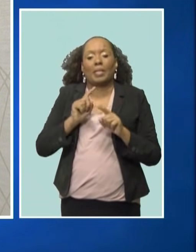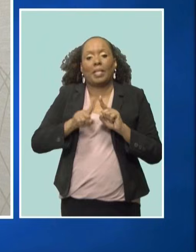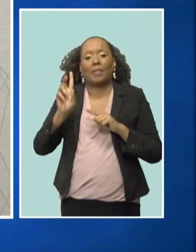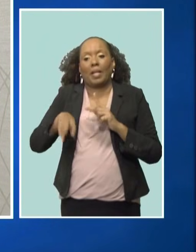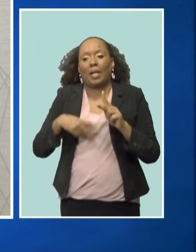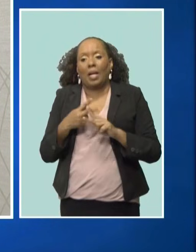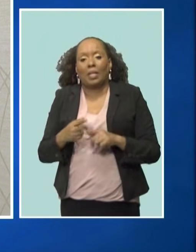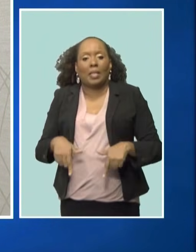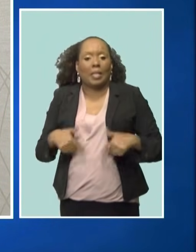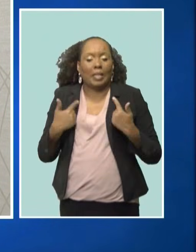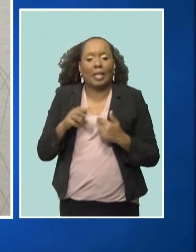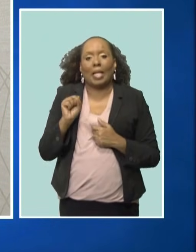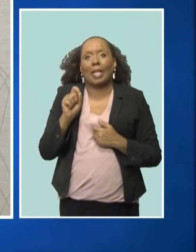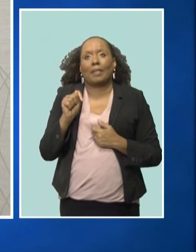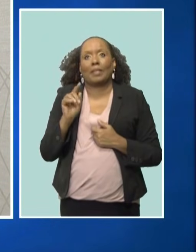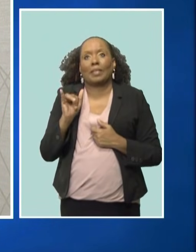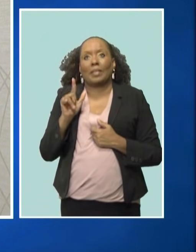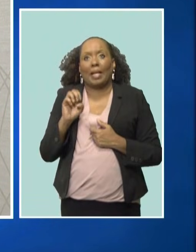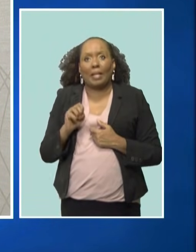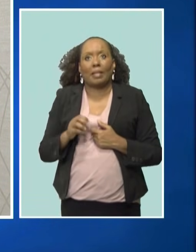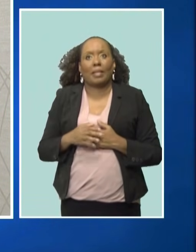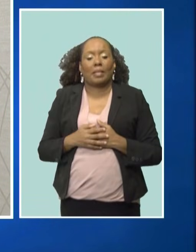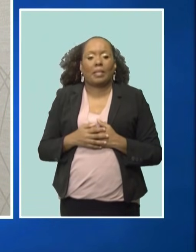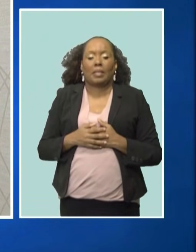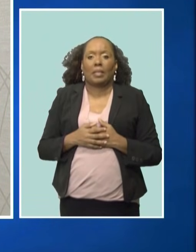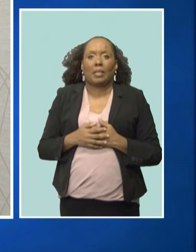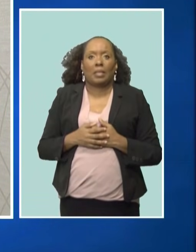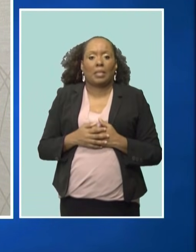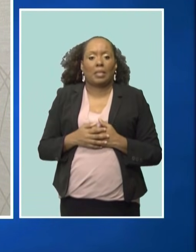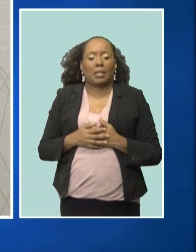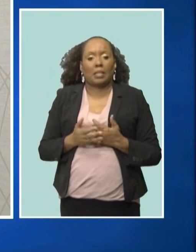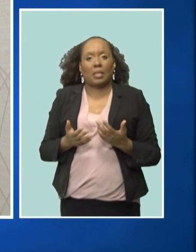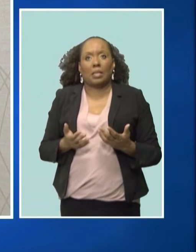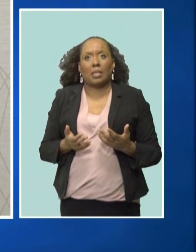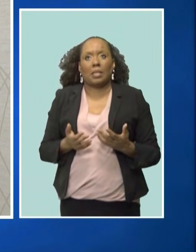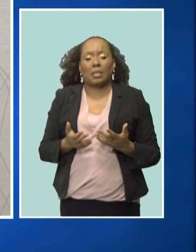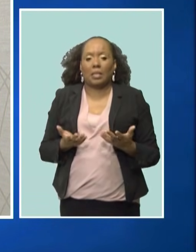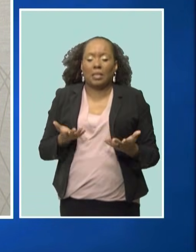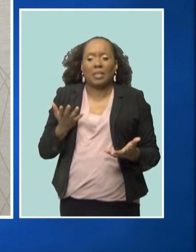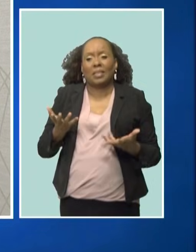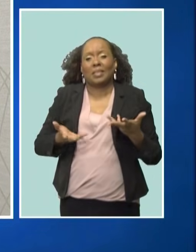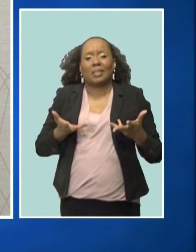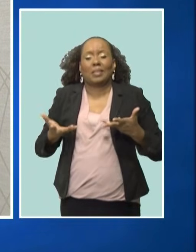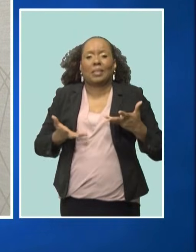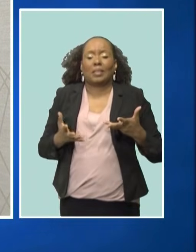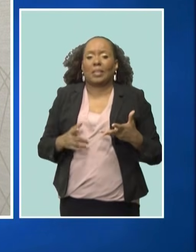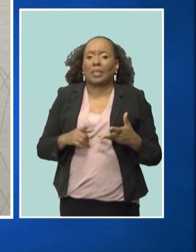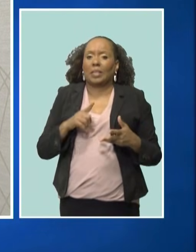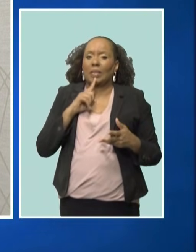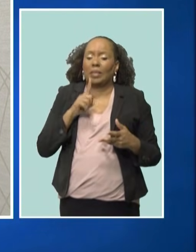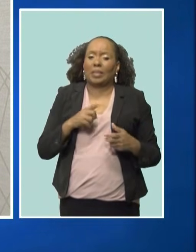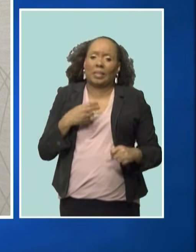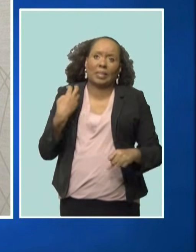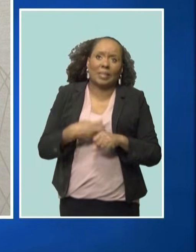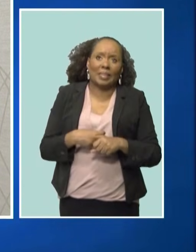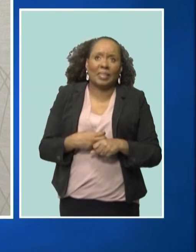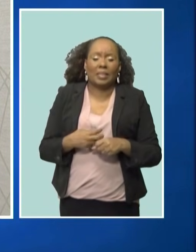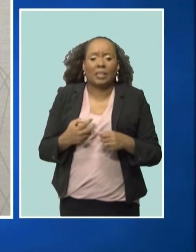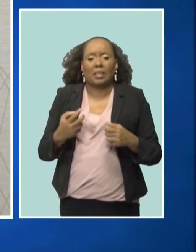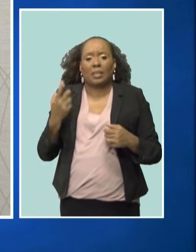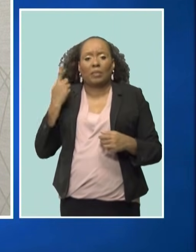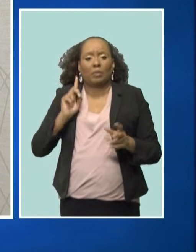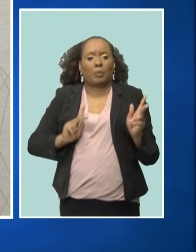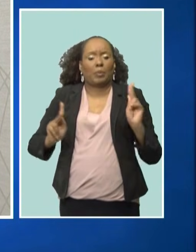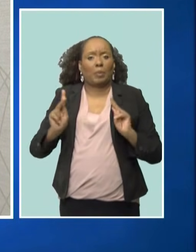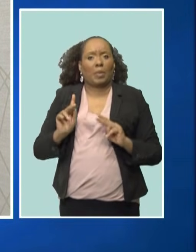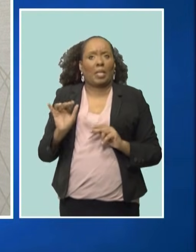to actually include under them too. And sometimes it makes it extremely difficult for actors like